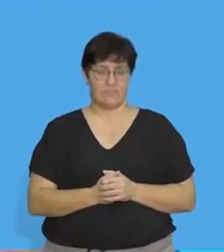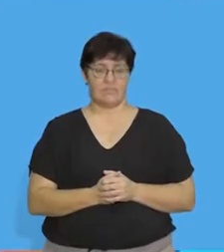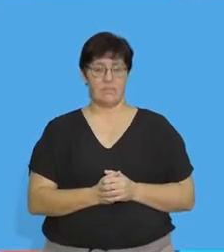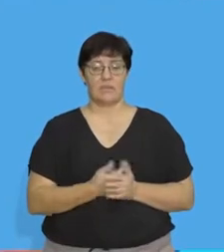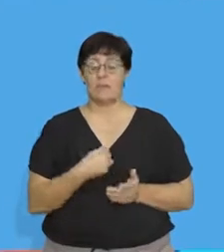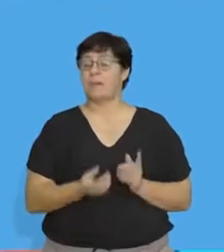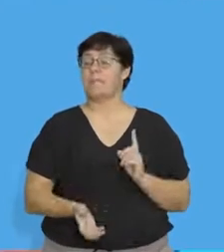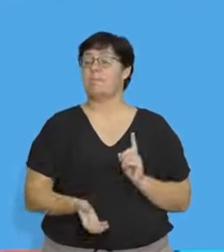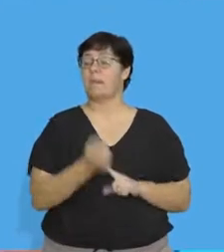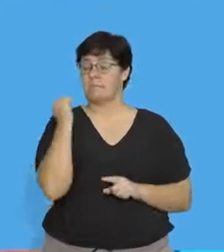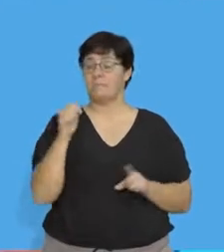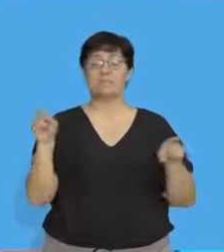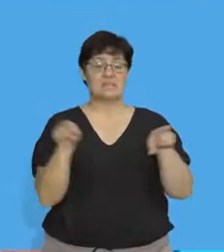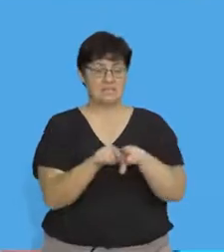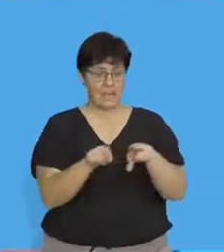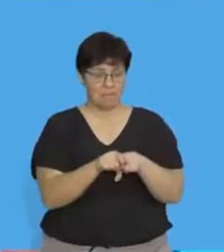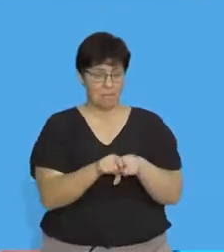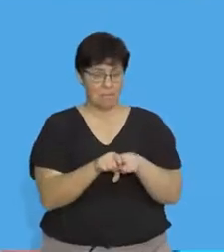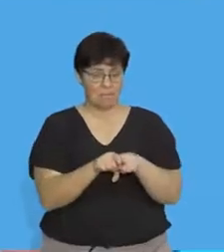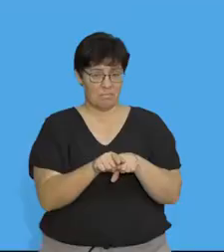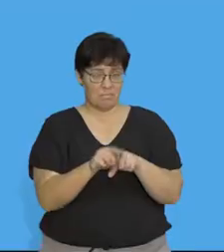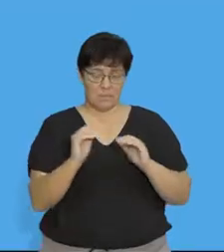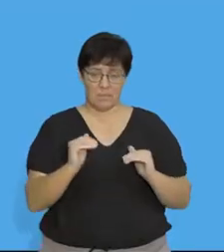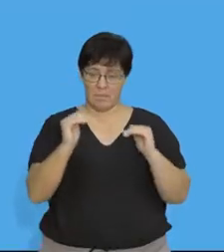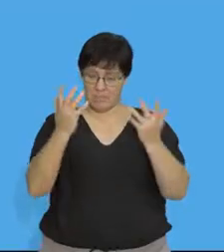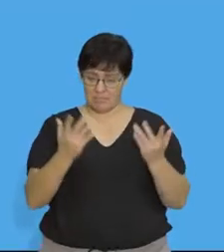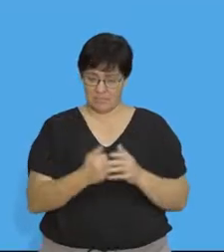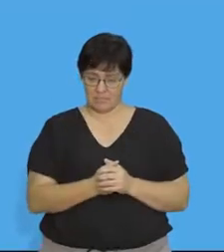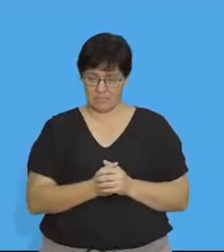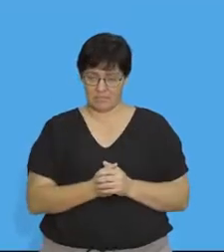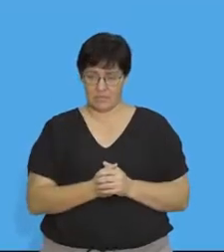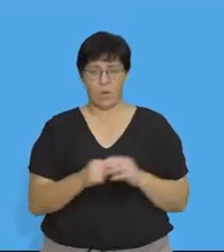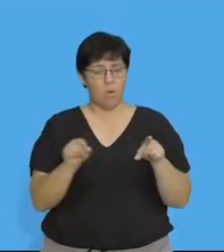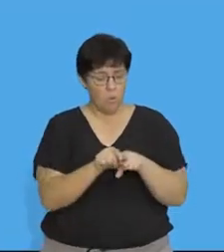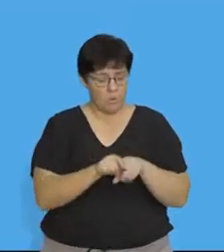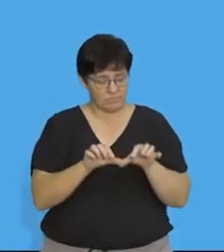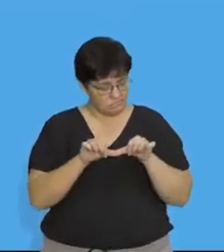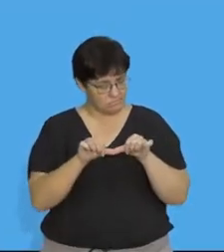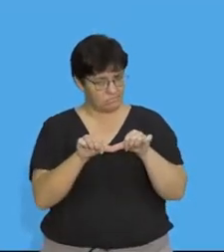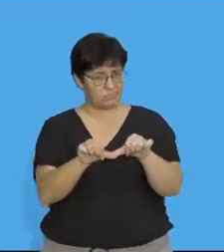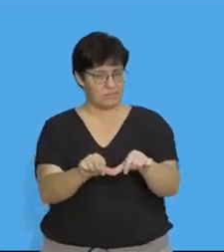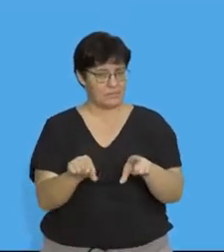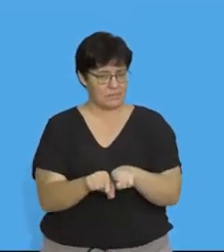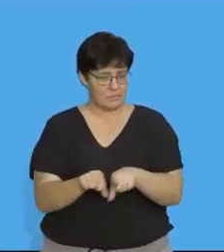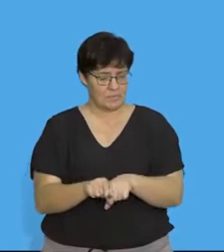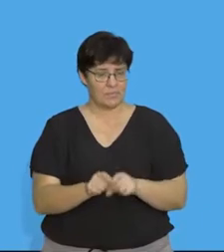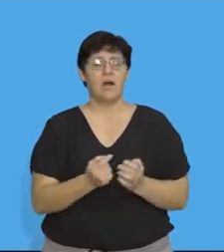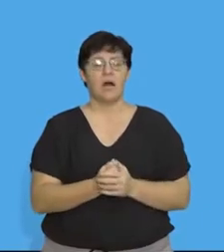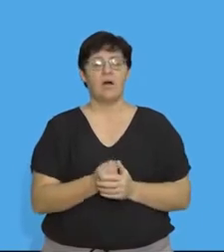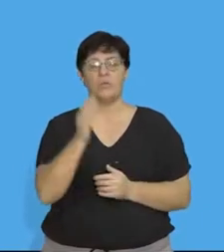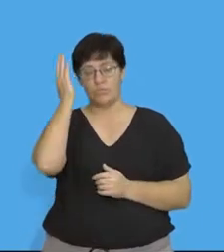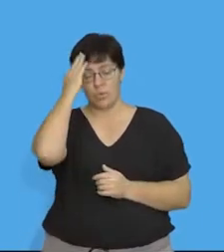got the same value every time, so it's 2 over 1 all the time, then we know that that gradient is going to